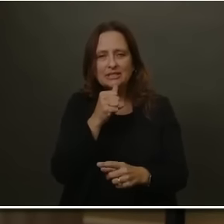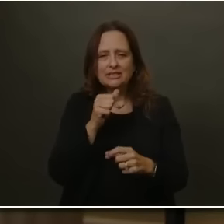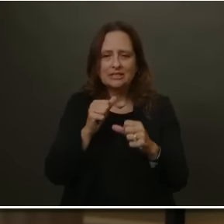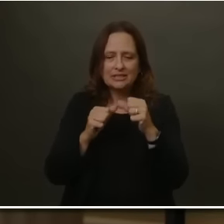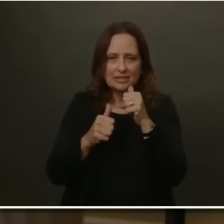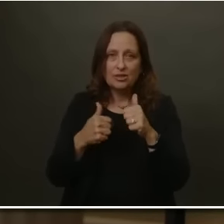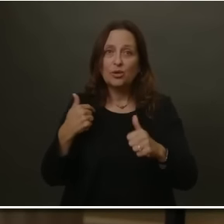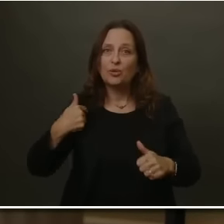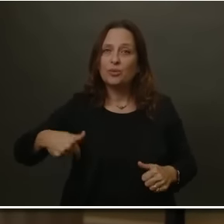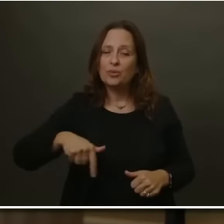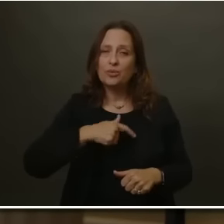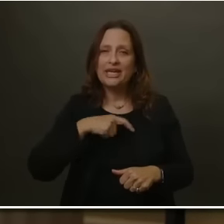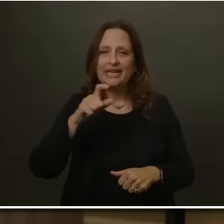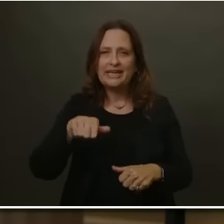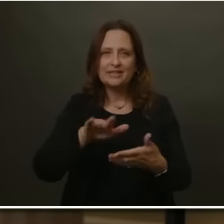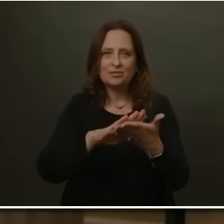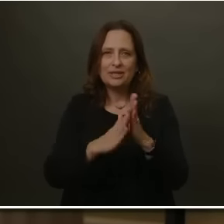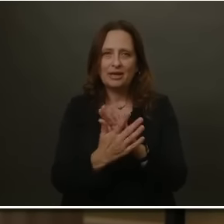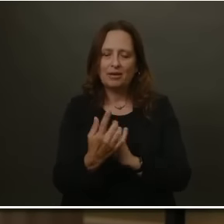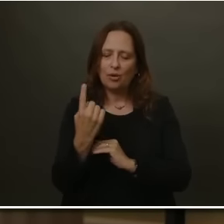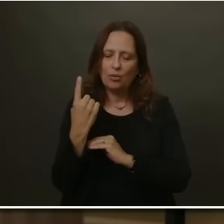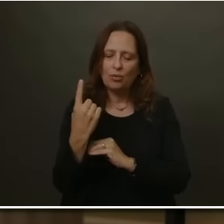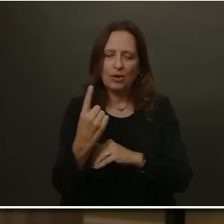to become one church.